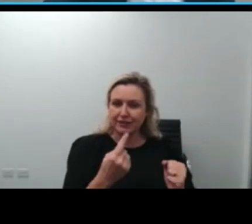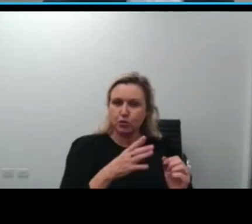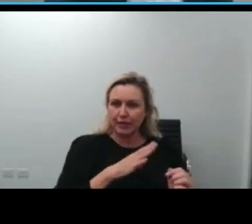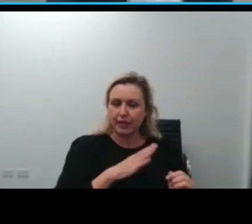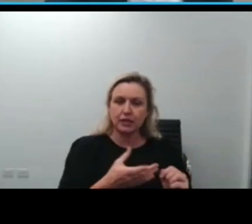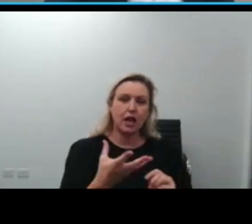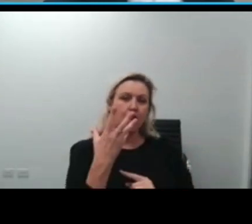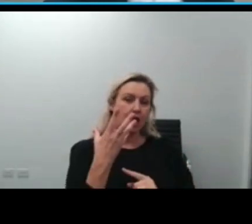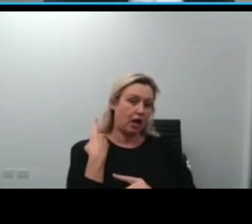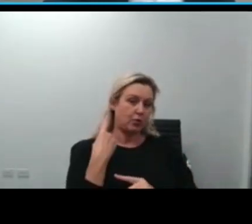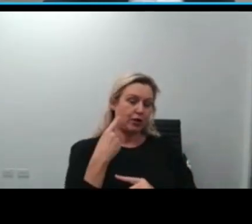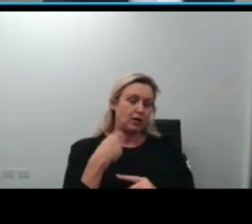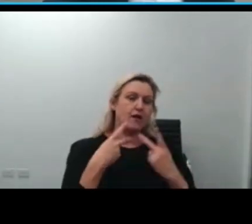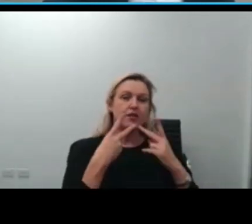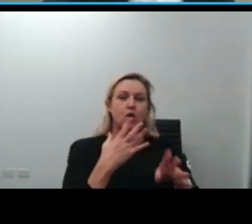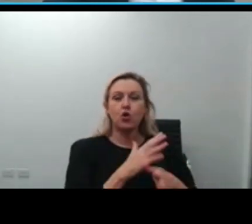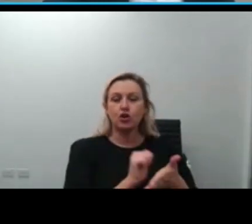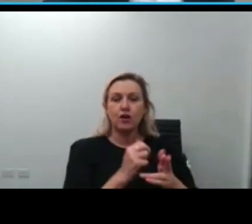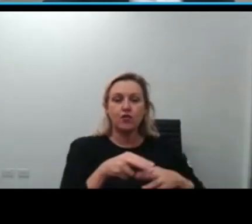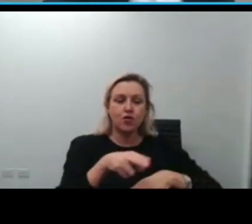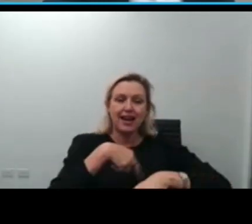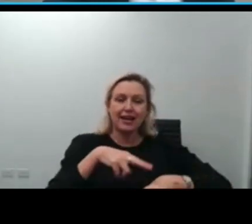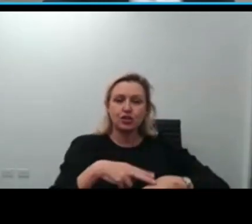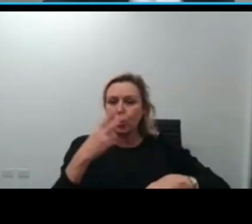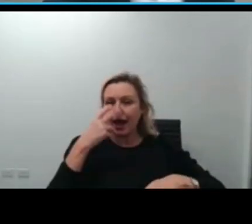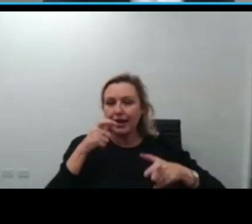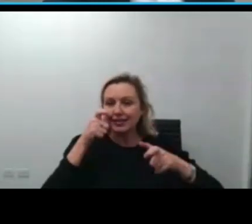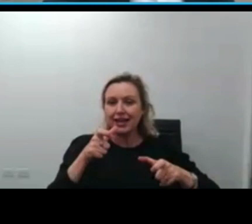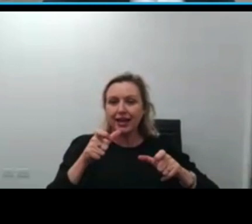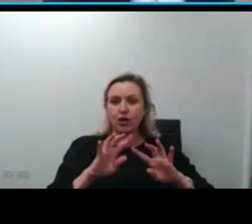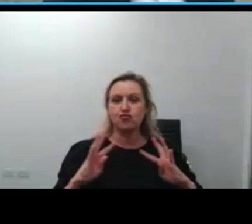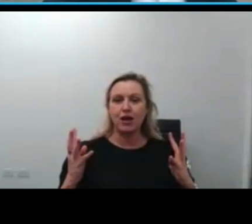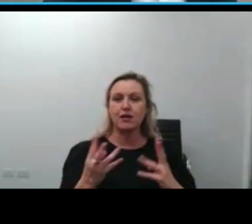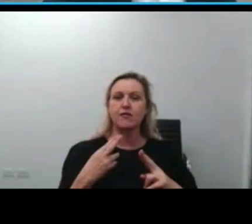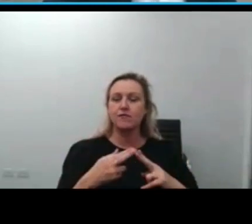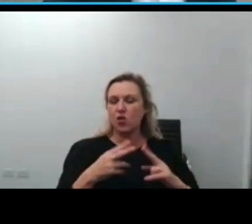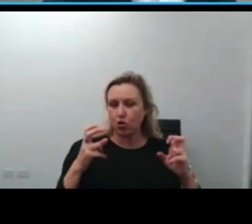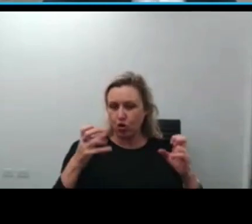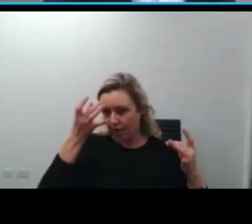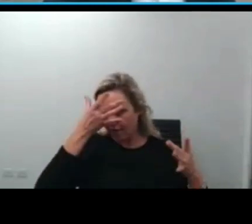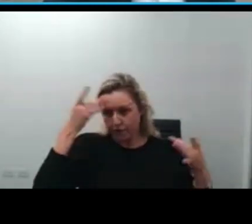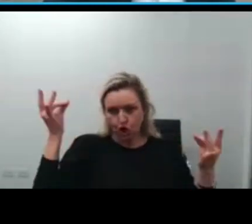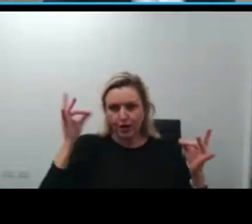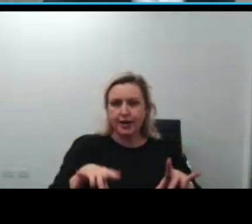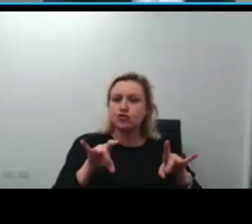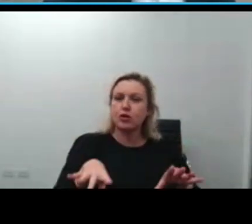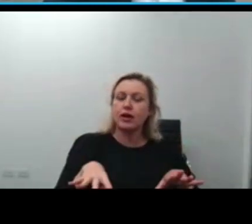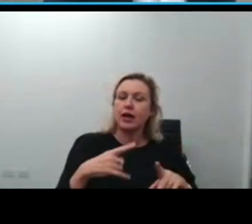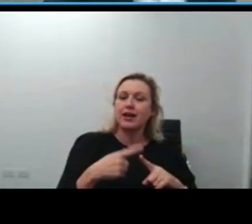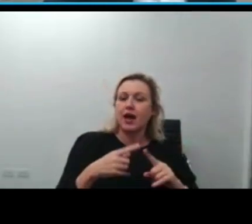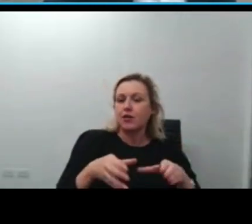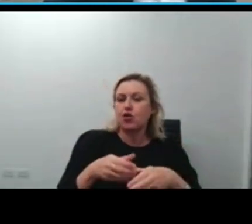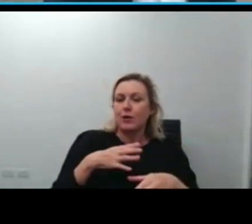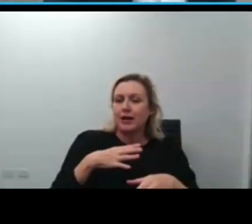to a workshop with the National Aged Care Roundtable for Forgotten Australians, and there are other groups that we'll need to schedule some time